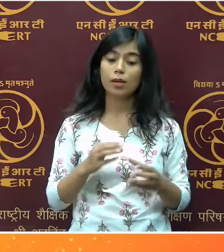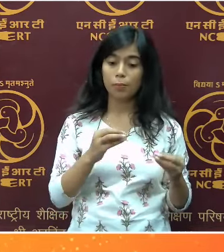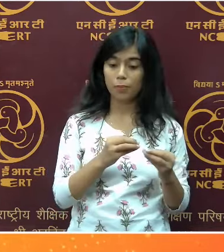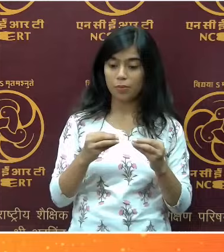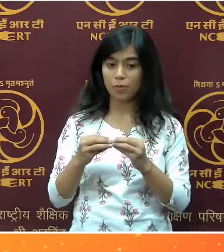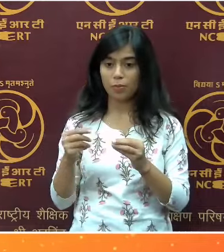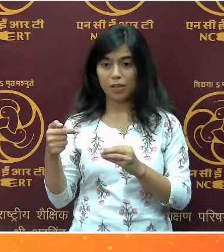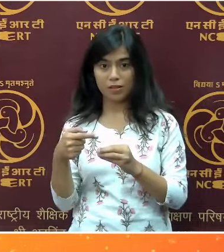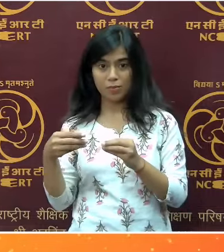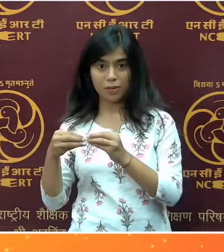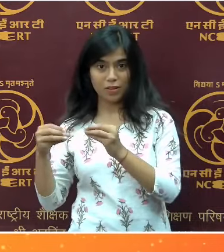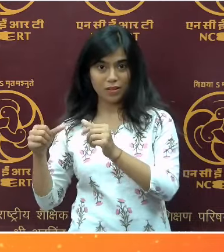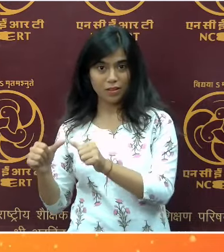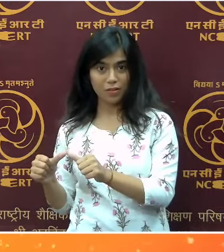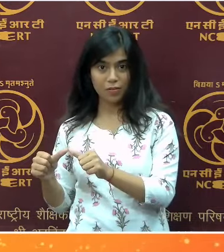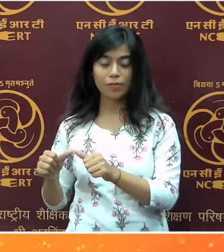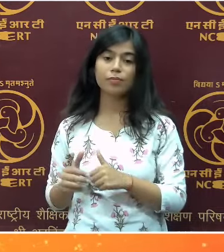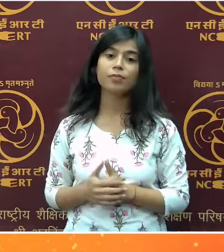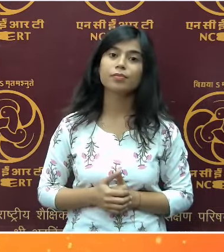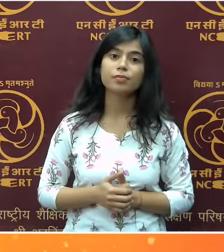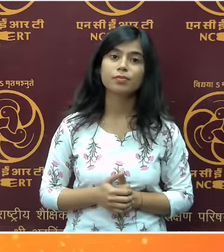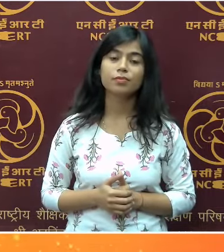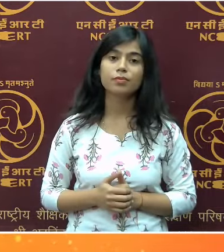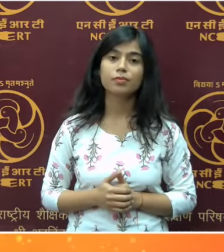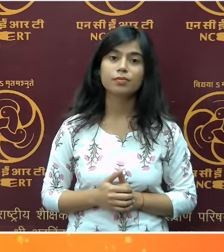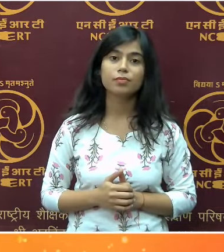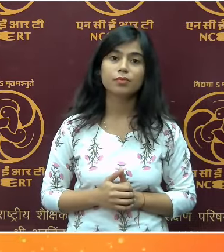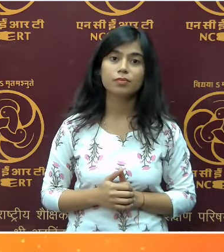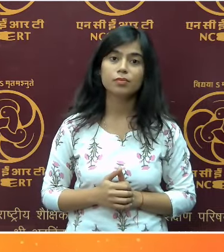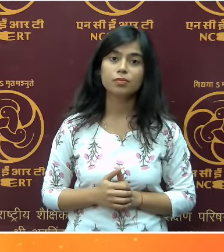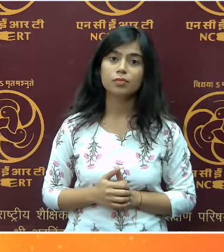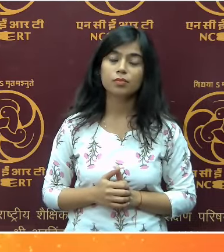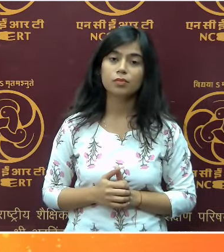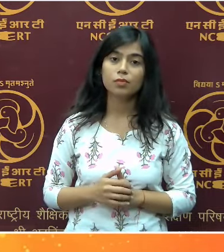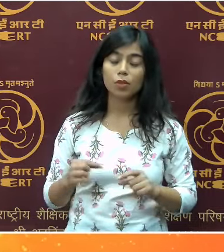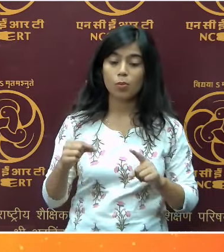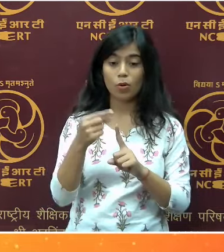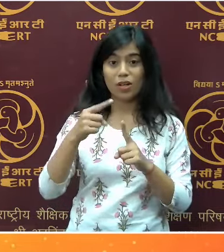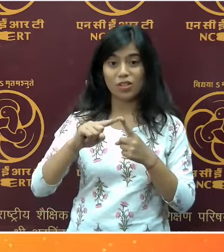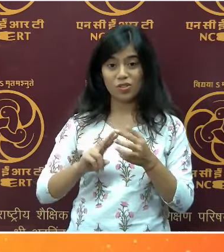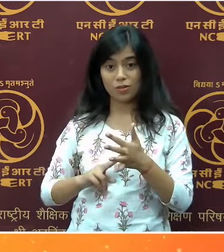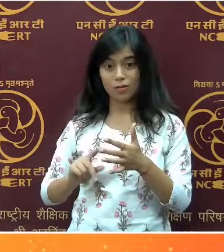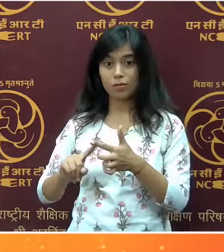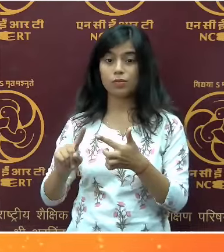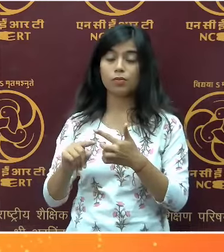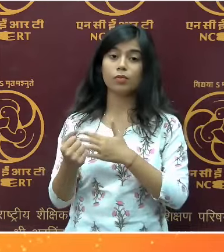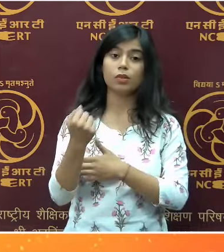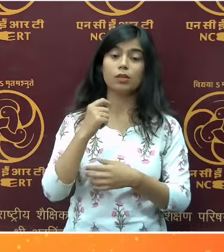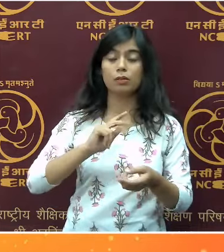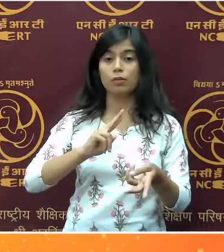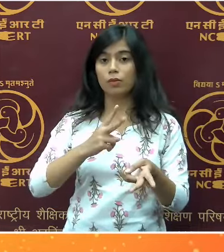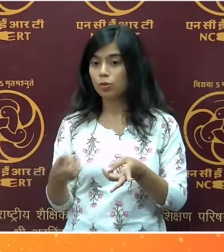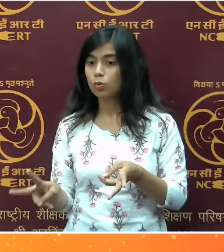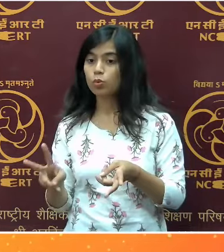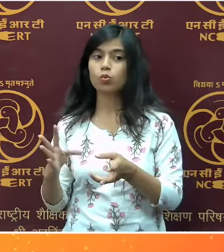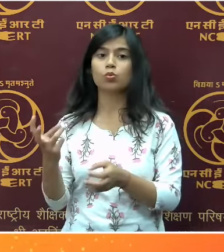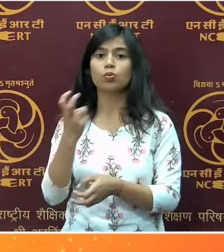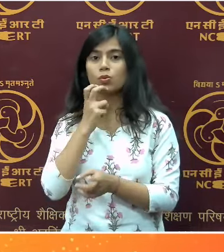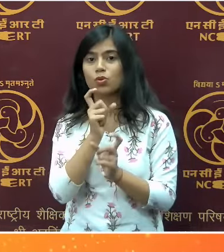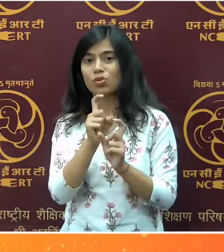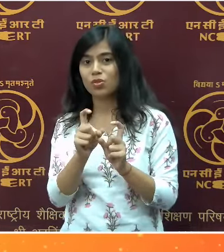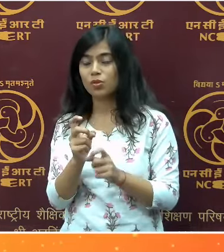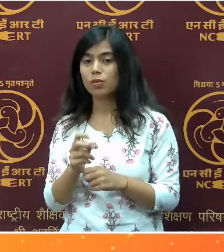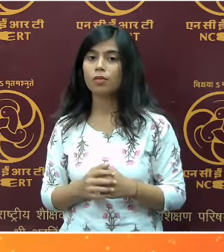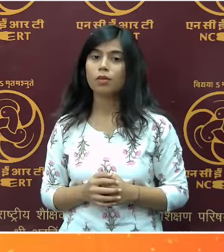VA. Work done is potential difference into charge. So if